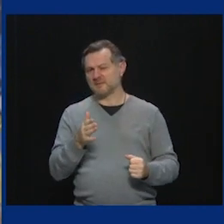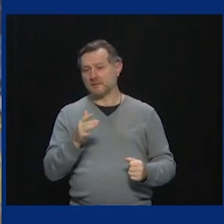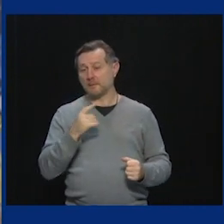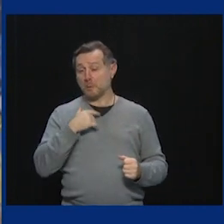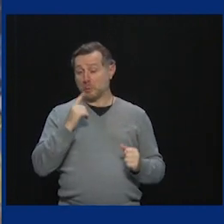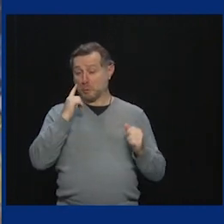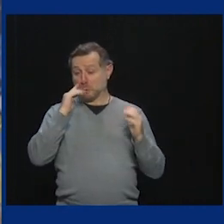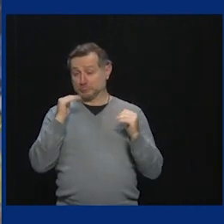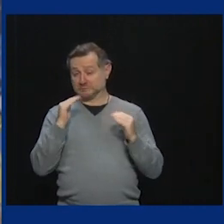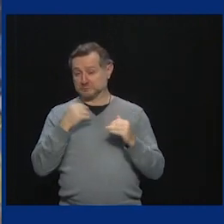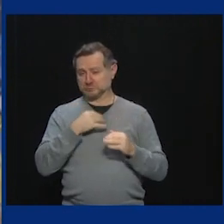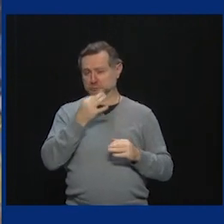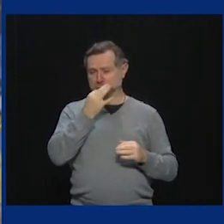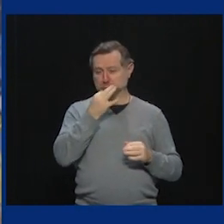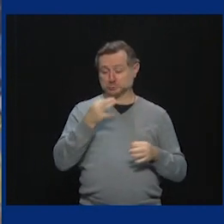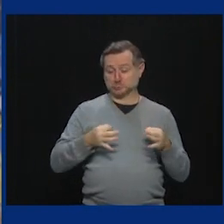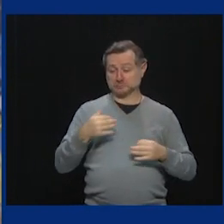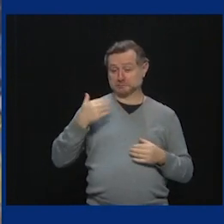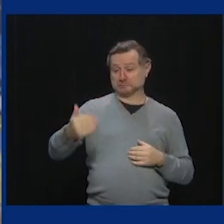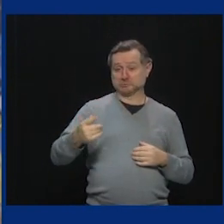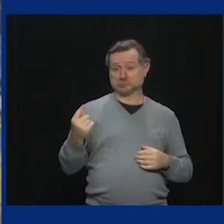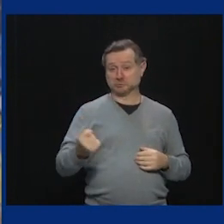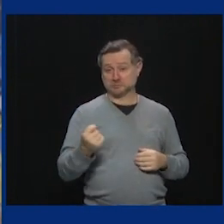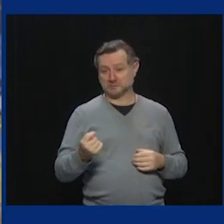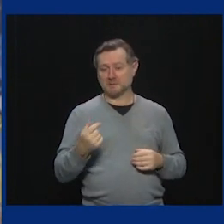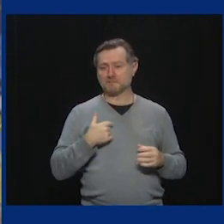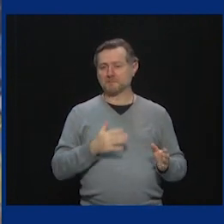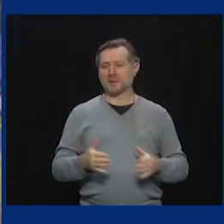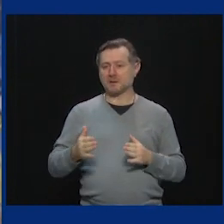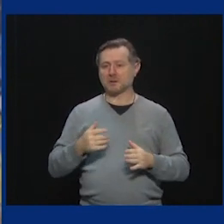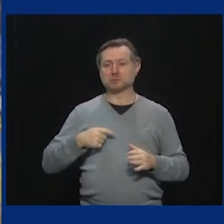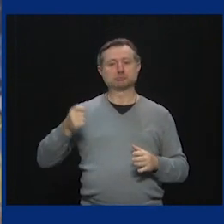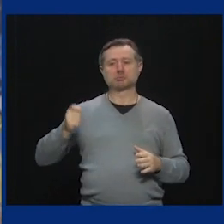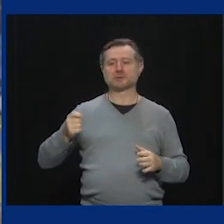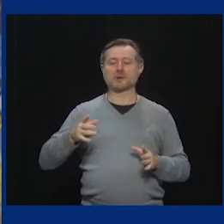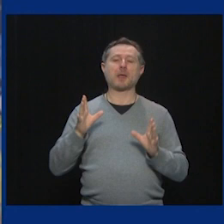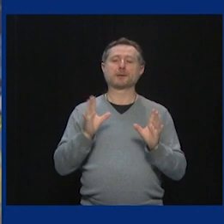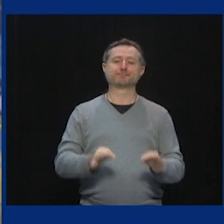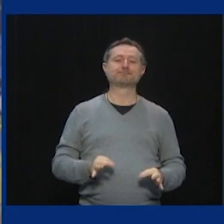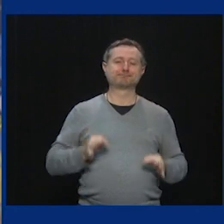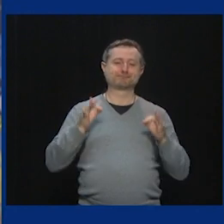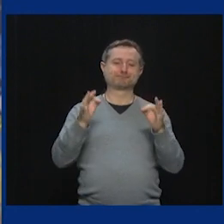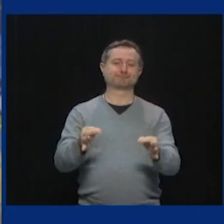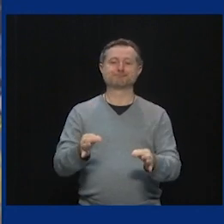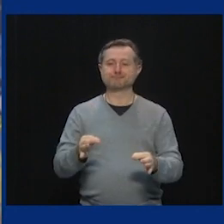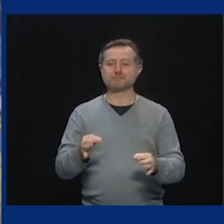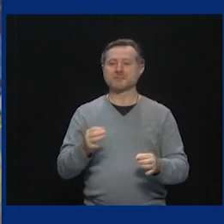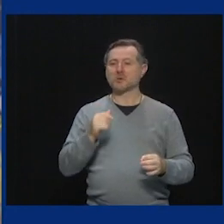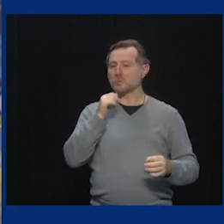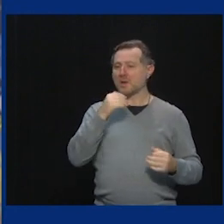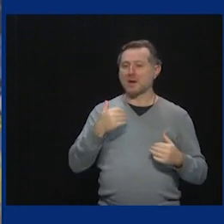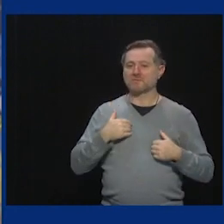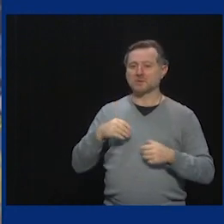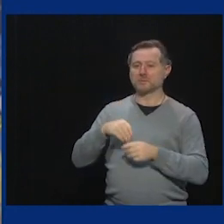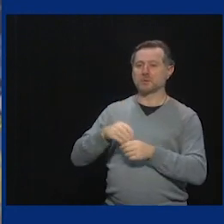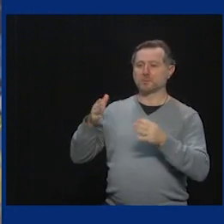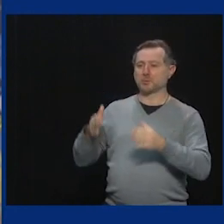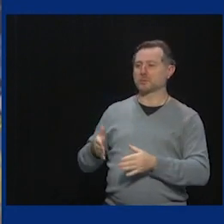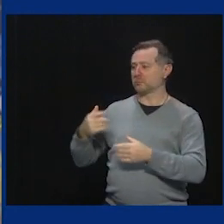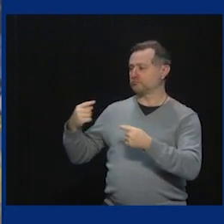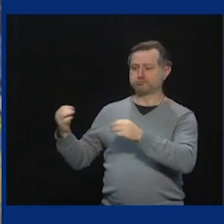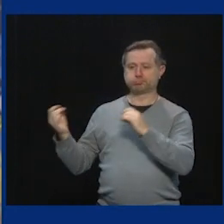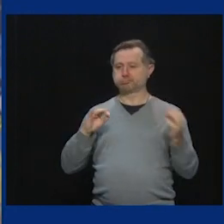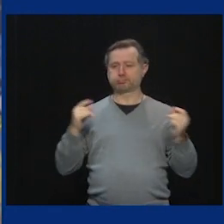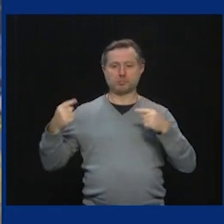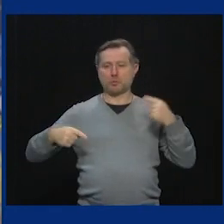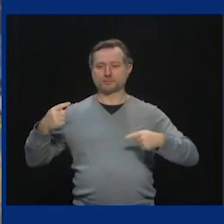past Tuesday, which was originally planned, but the judge moved it. Won't be looking for in-person arguments. It'll be decided on the papers. So